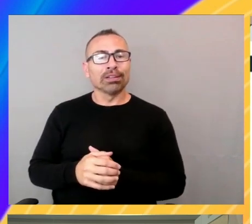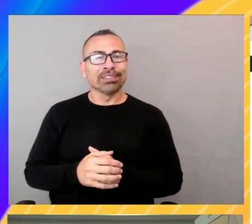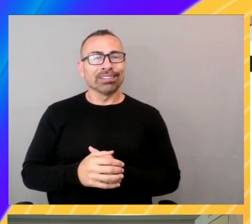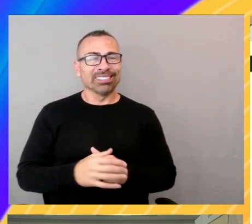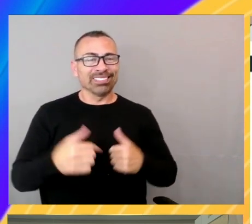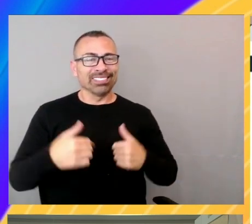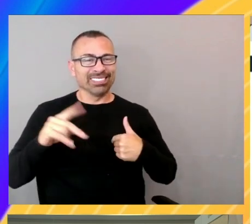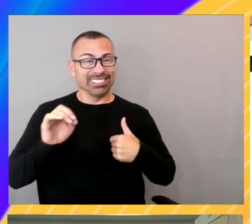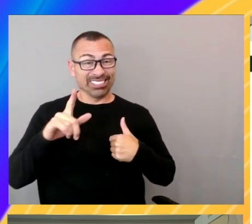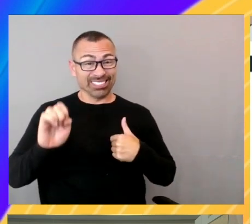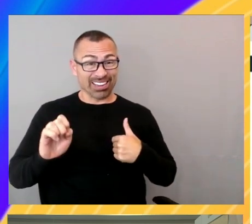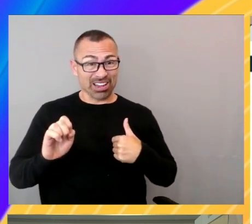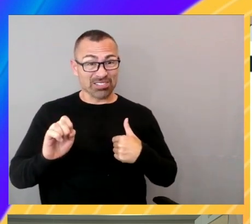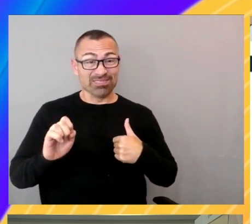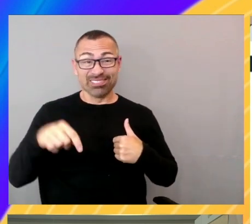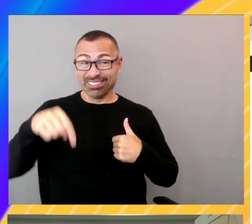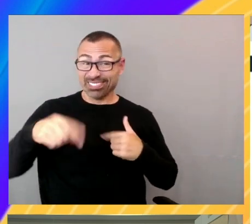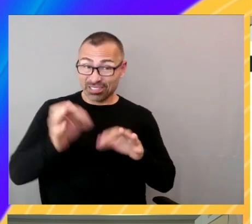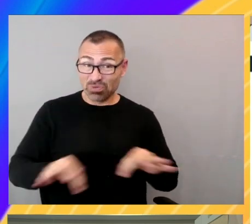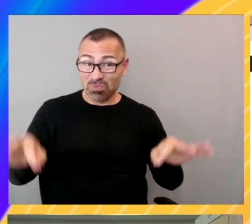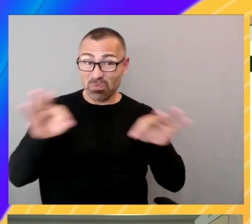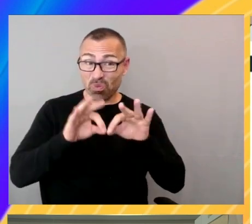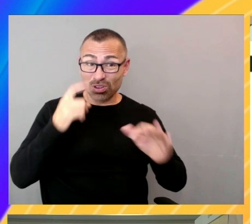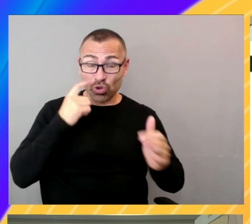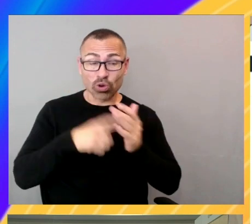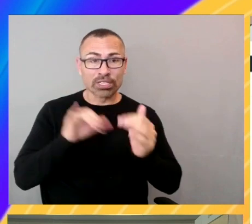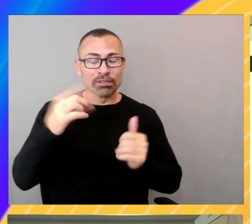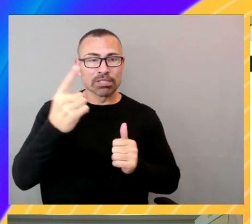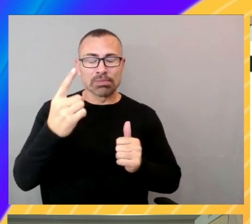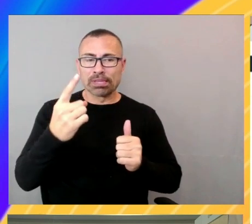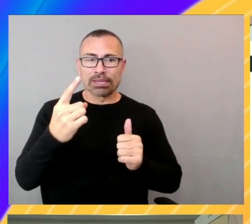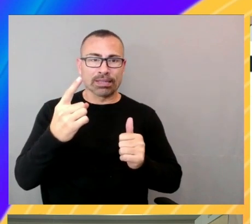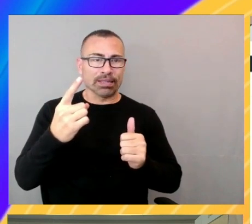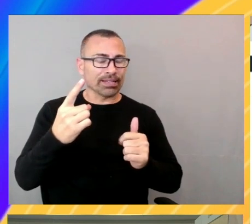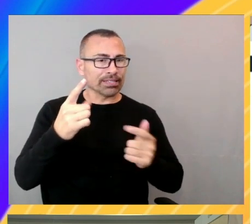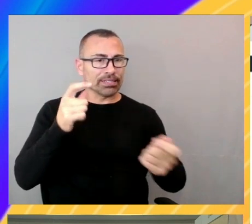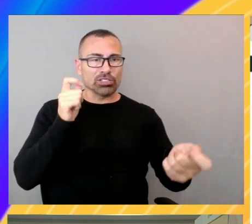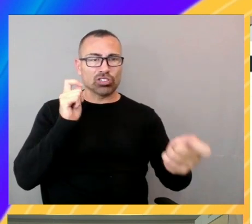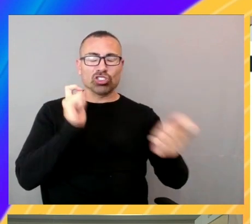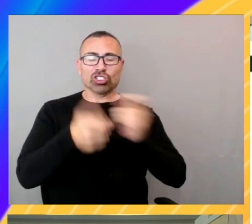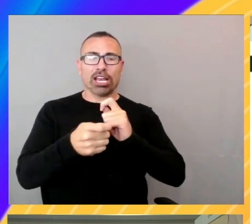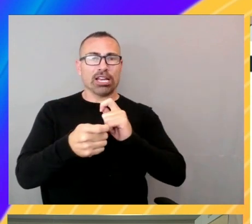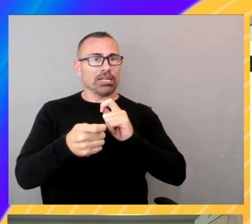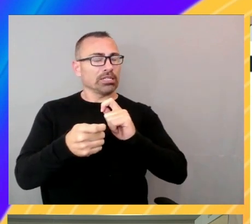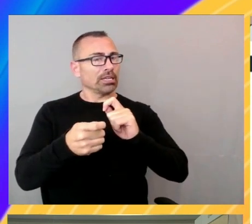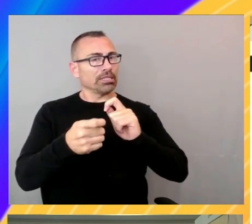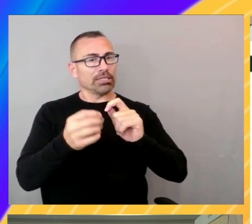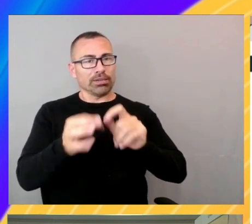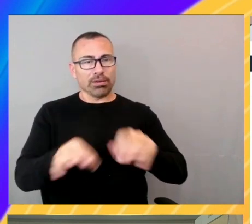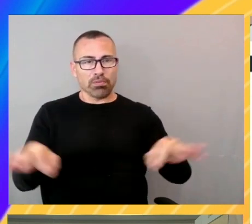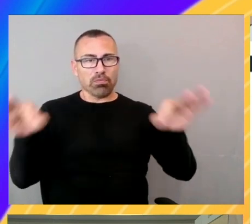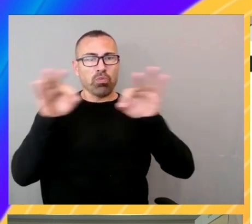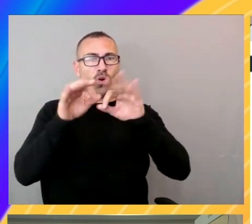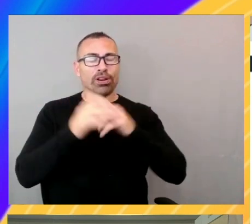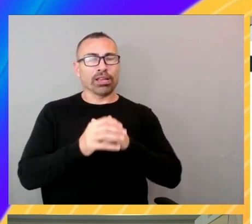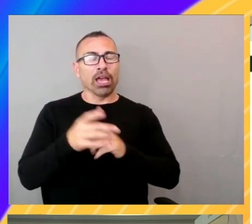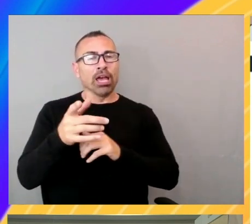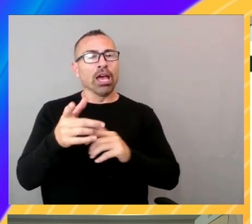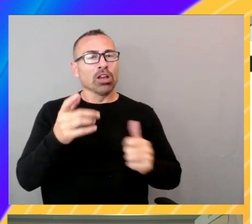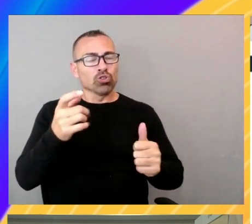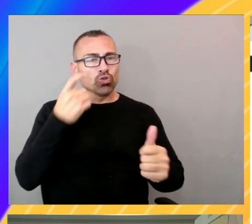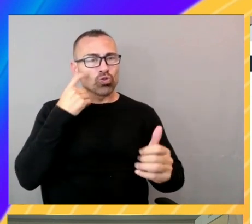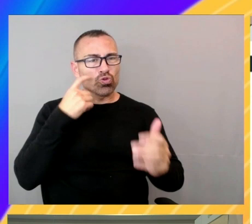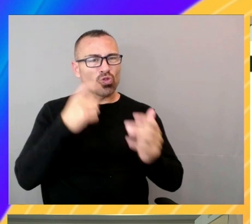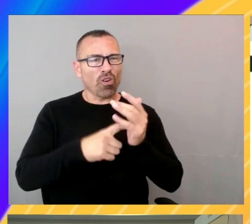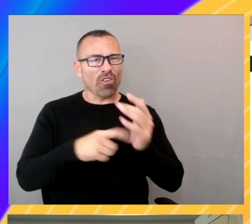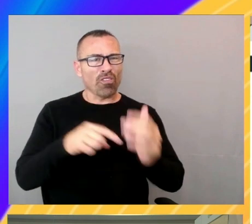change, this would be kind of highlighted, like, you know, you make a configuration change, then all of a sudden you're getting a bunch of 500 error codes, which means something